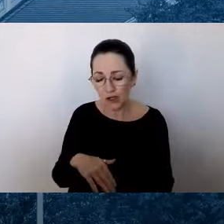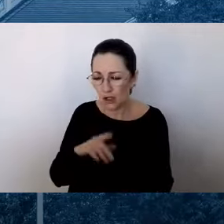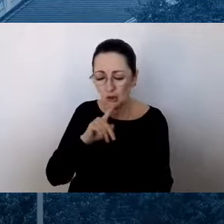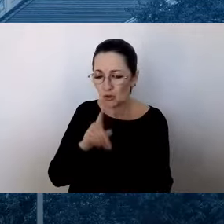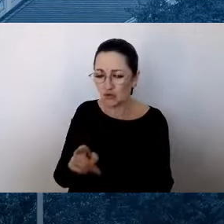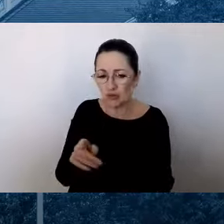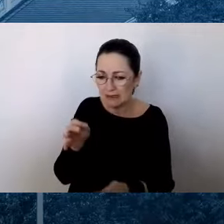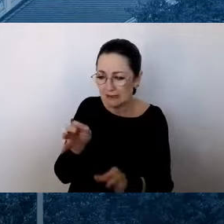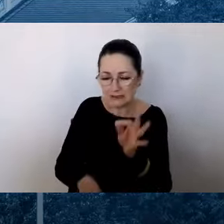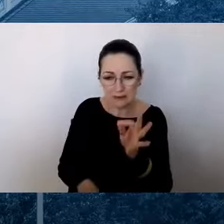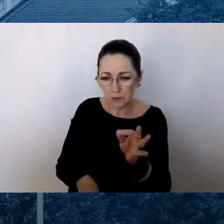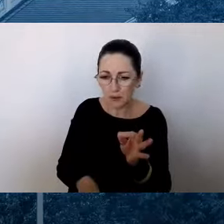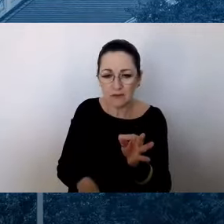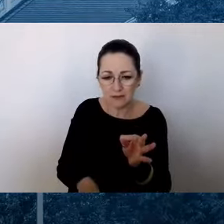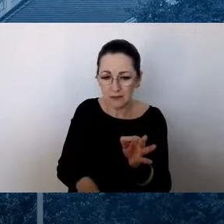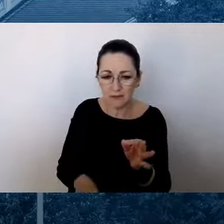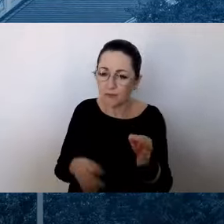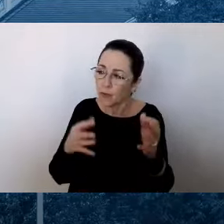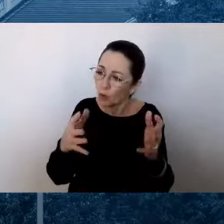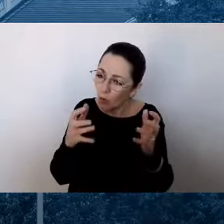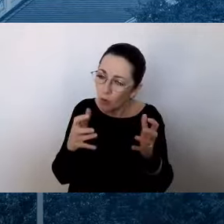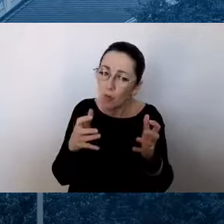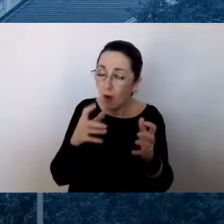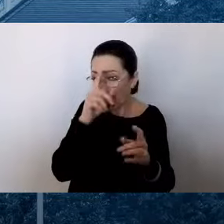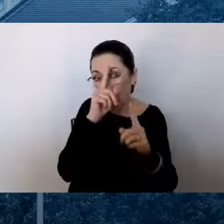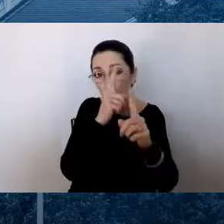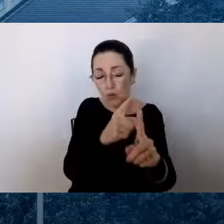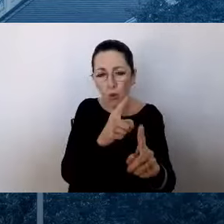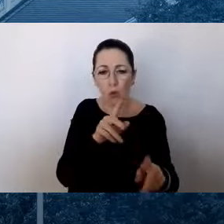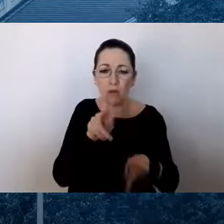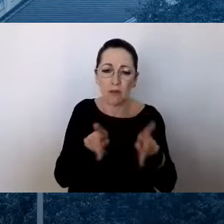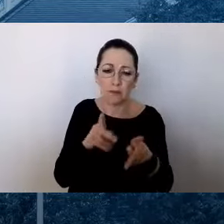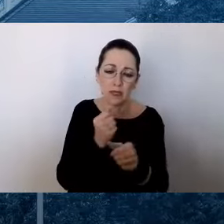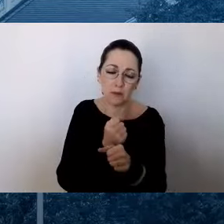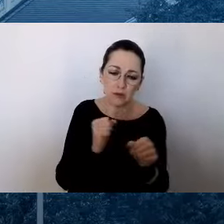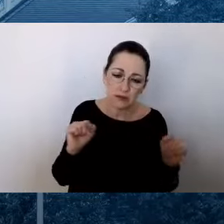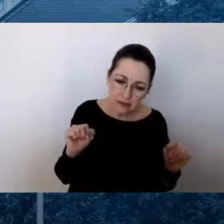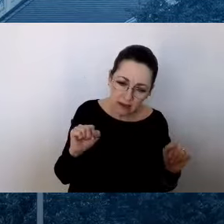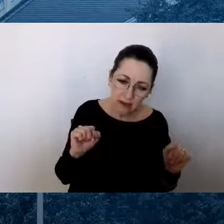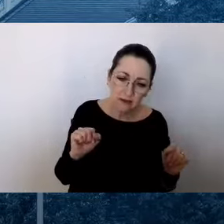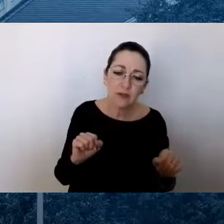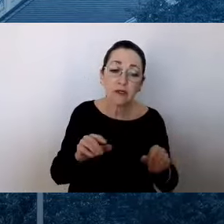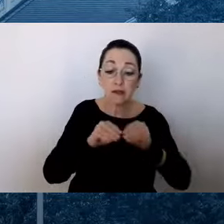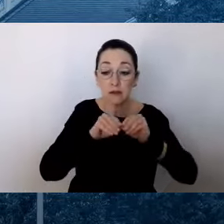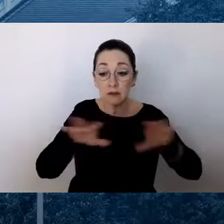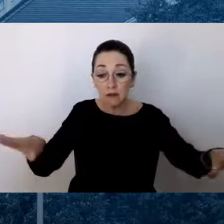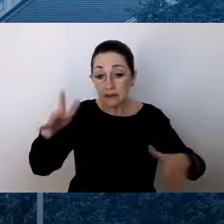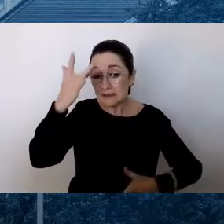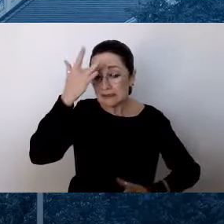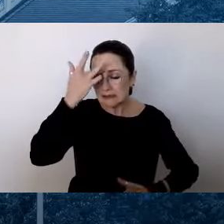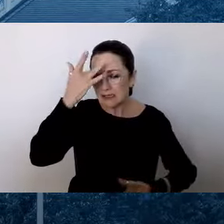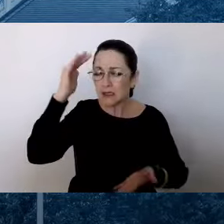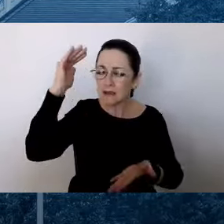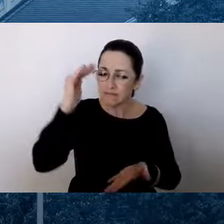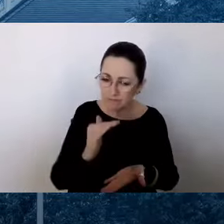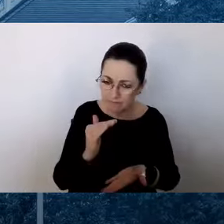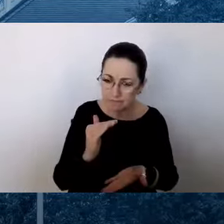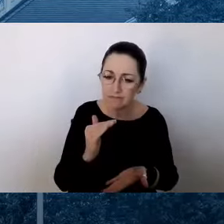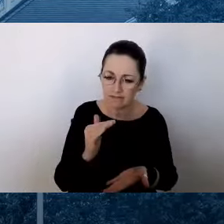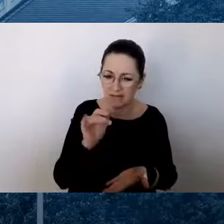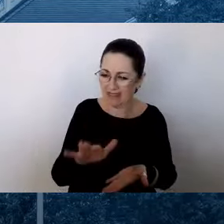just keeping others safe and pushing down that surge that we're seeing on the screen and that we saw